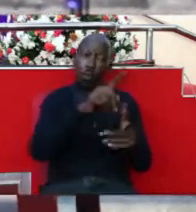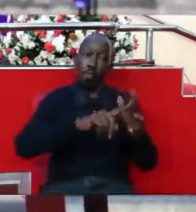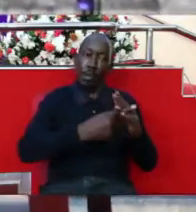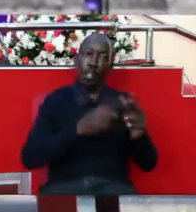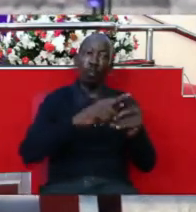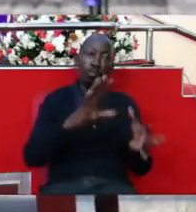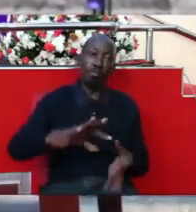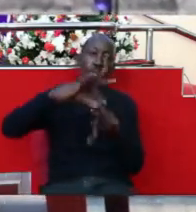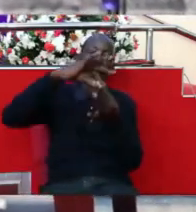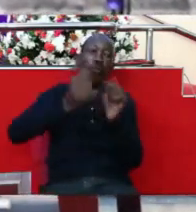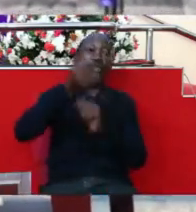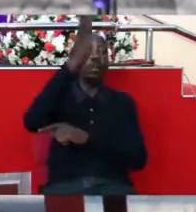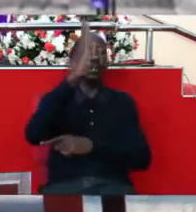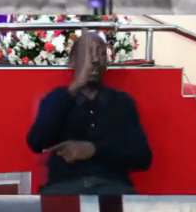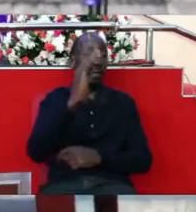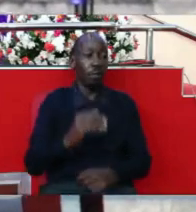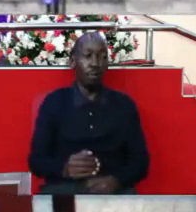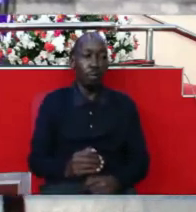partner with God.